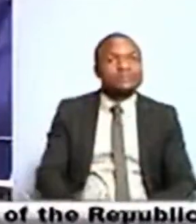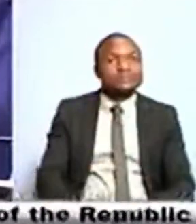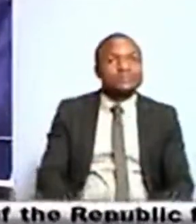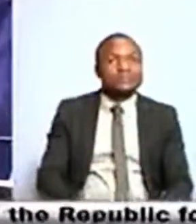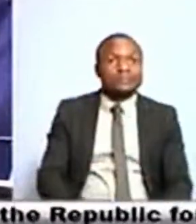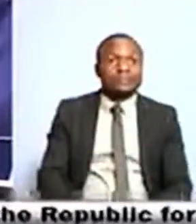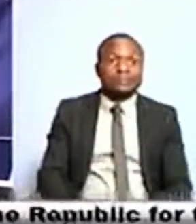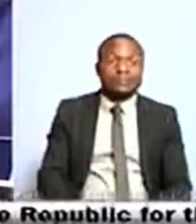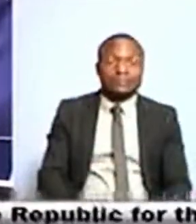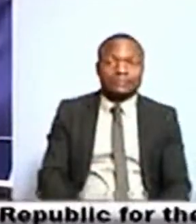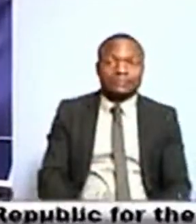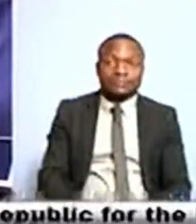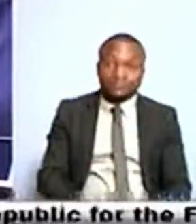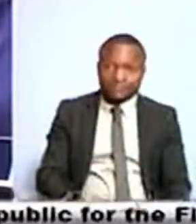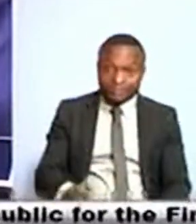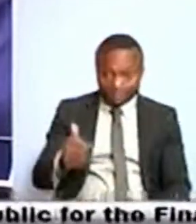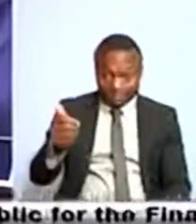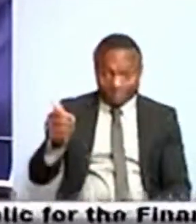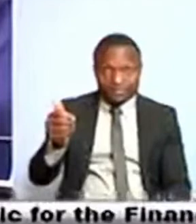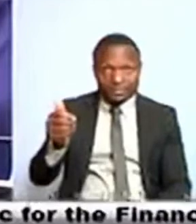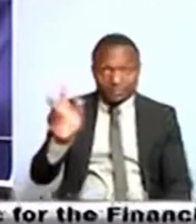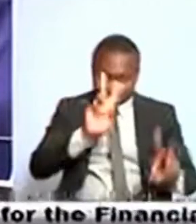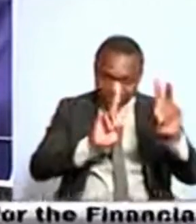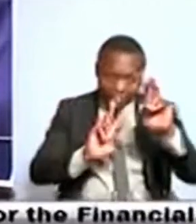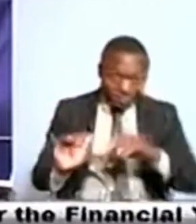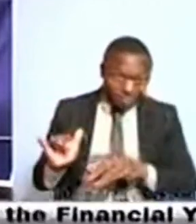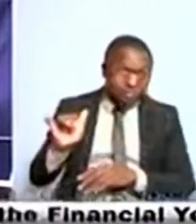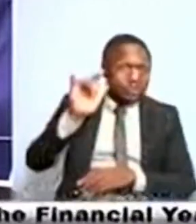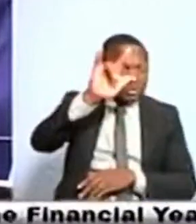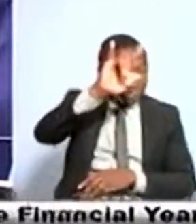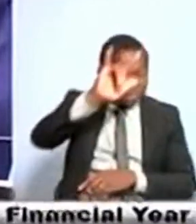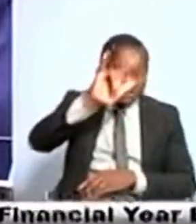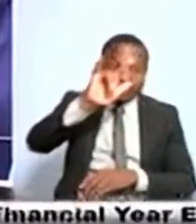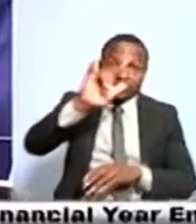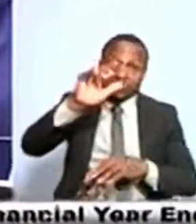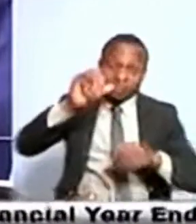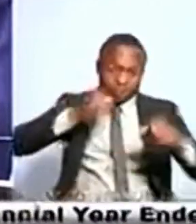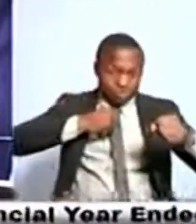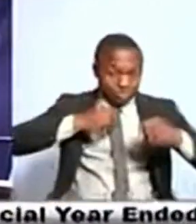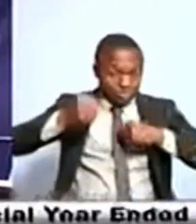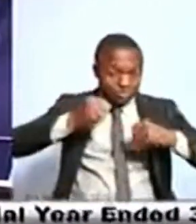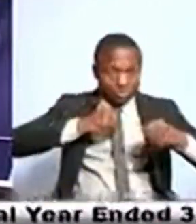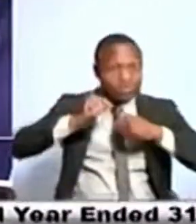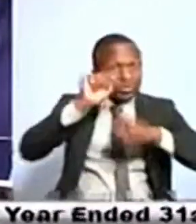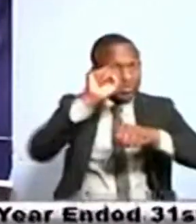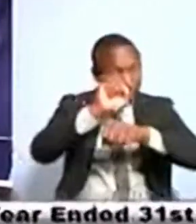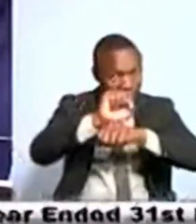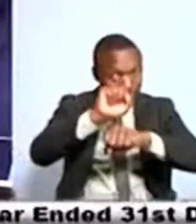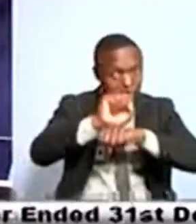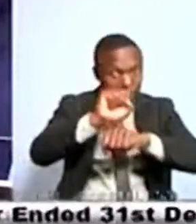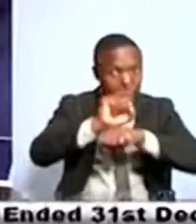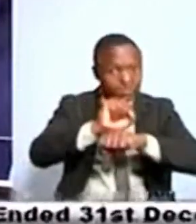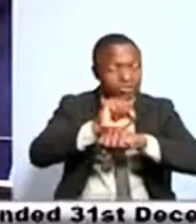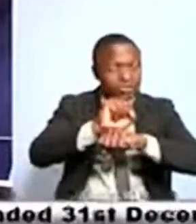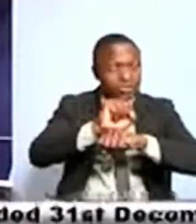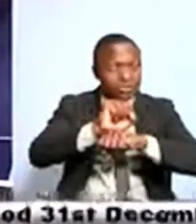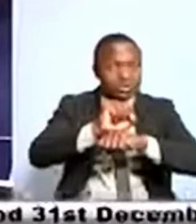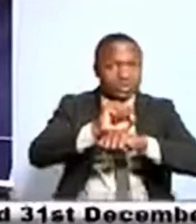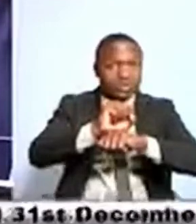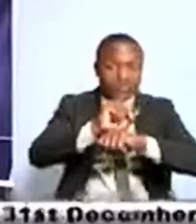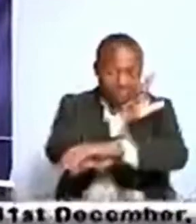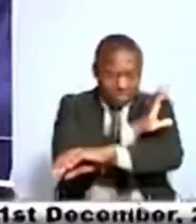we were in Rwanda, and we're also working on what is called